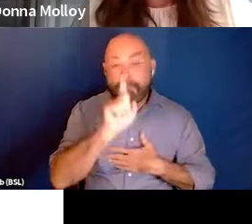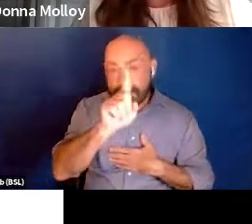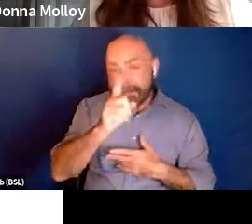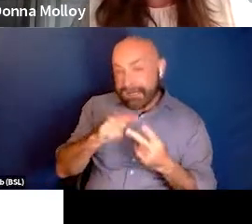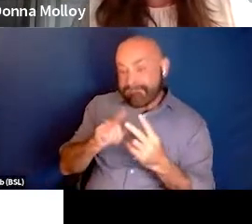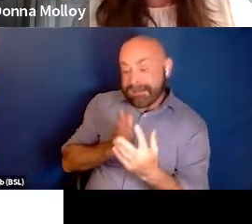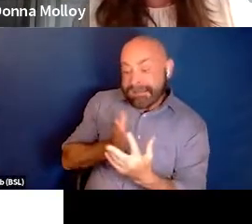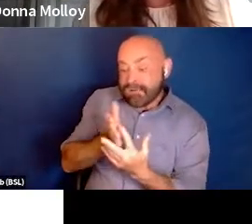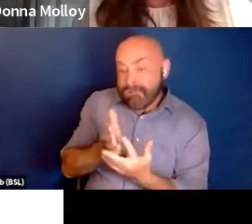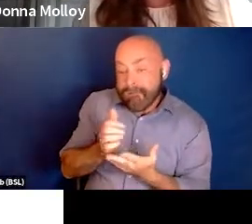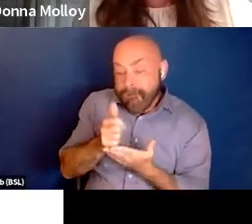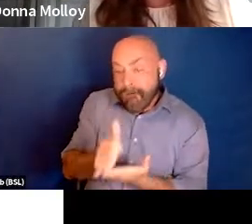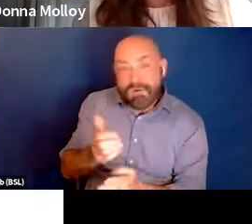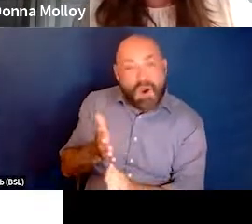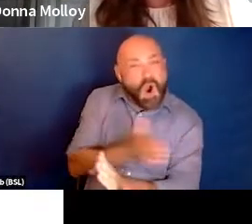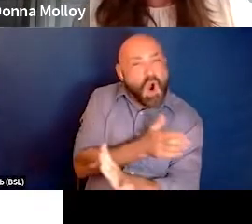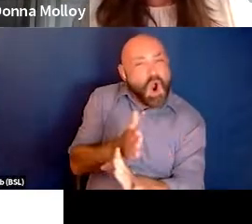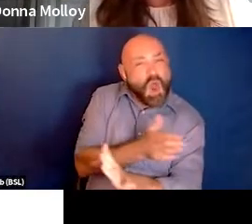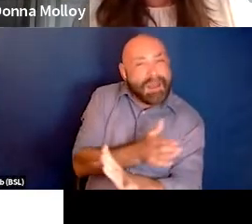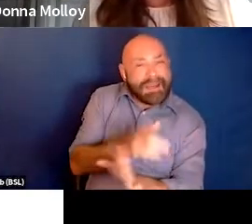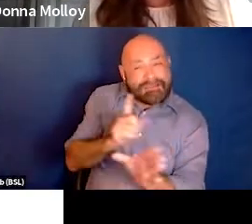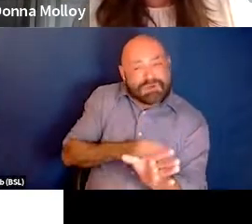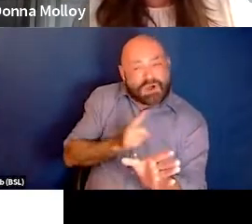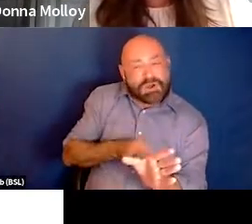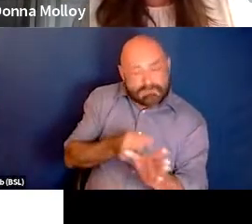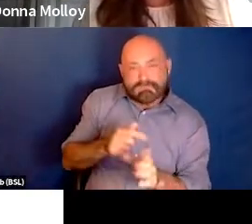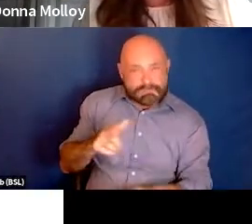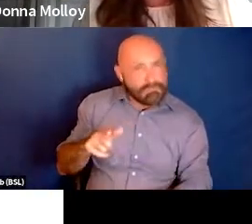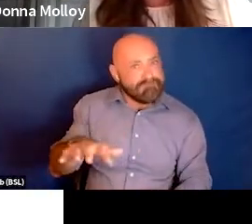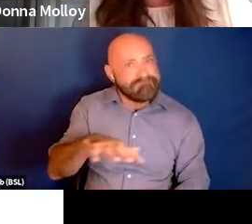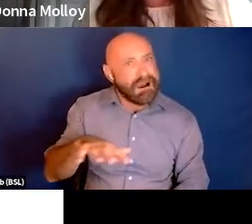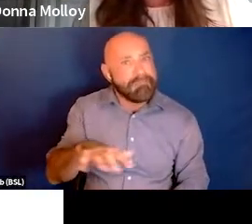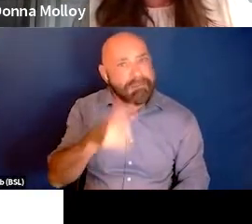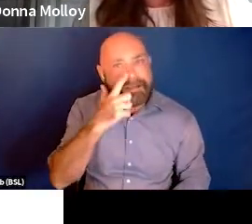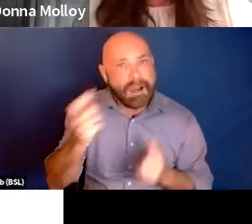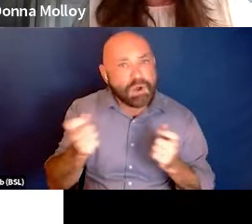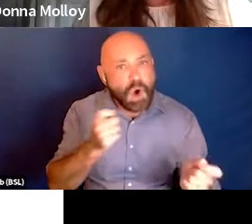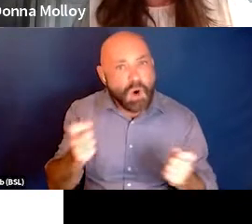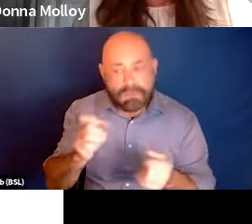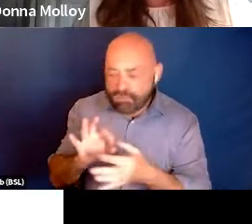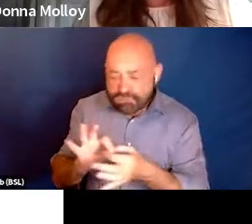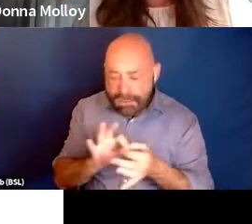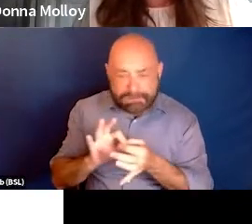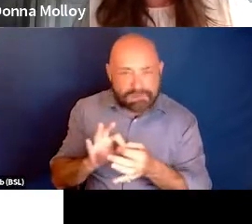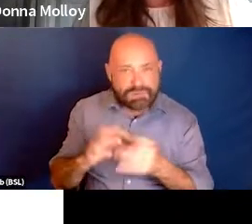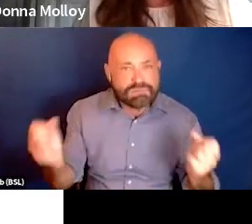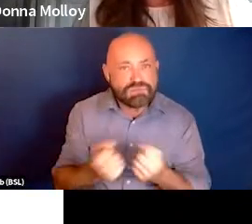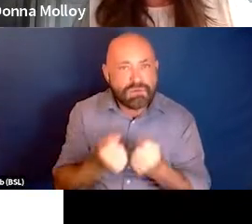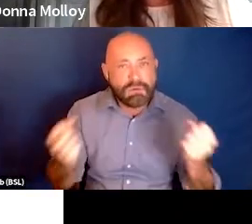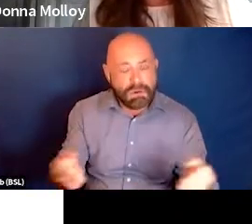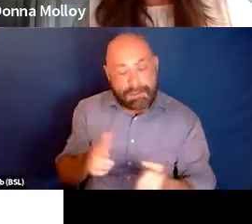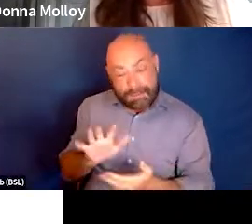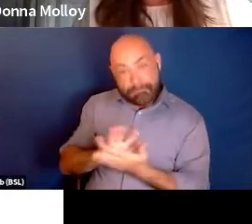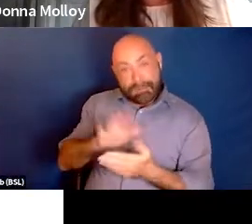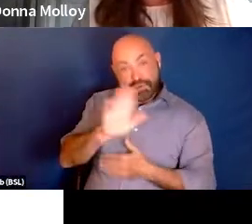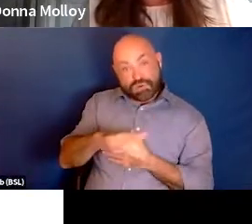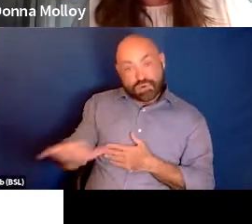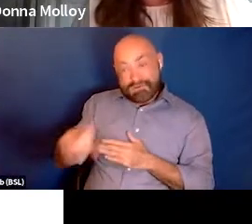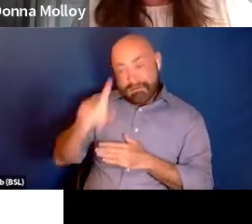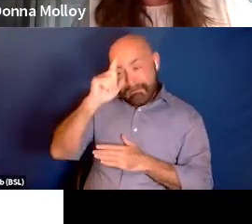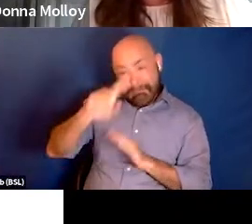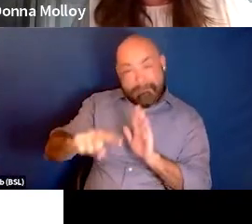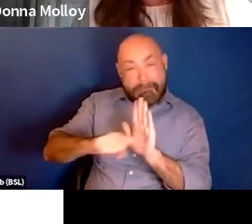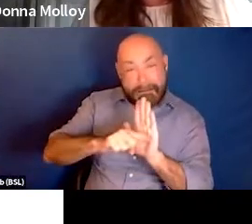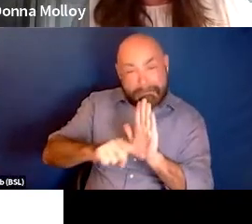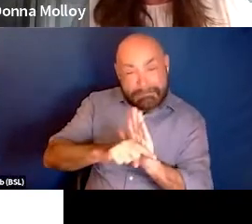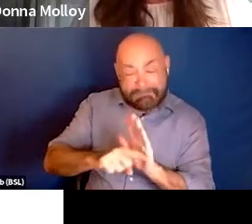early stage can help families cope, can strengthen family relationships, and help children avoid negative consequences